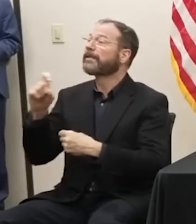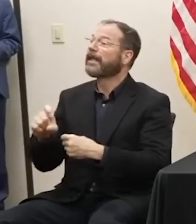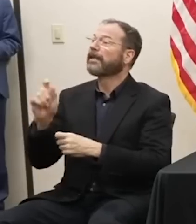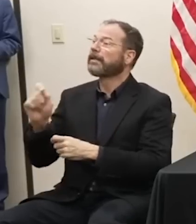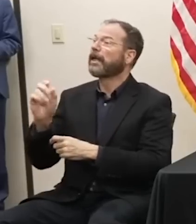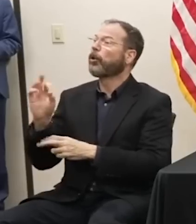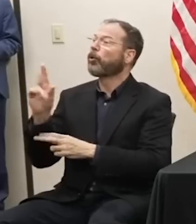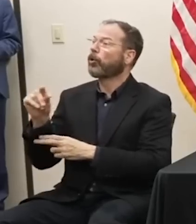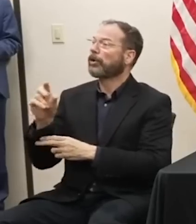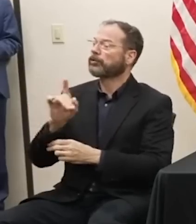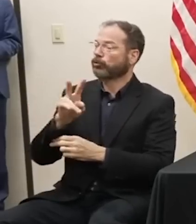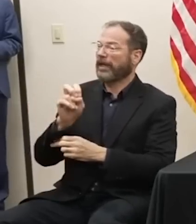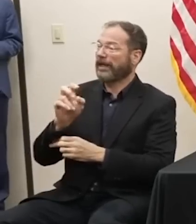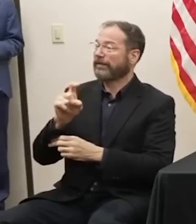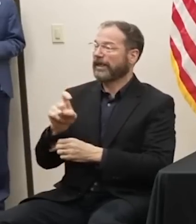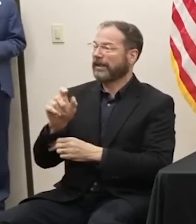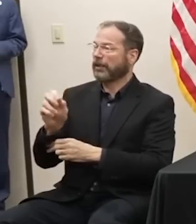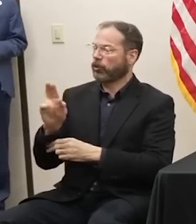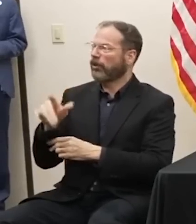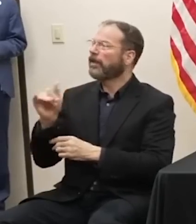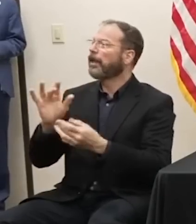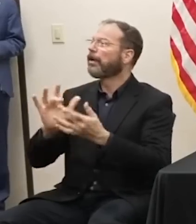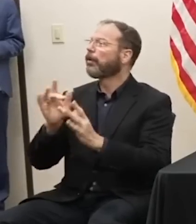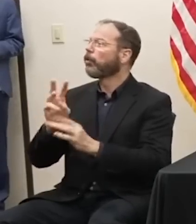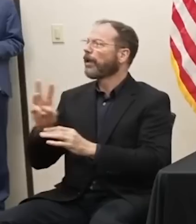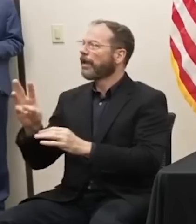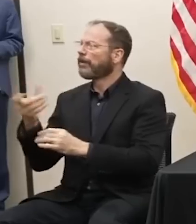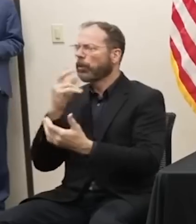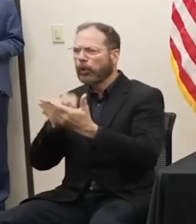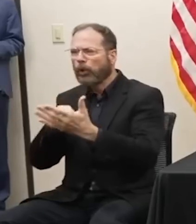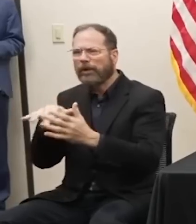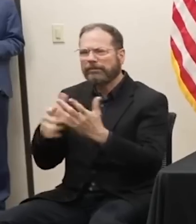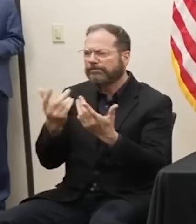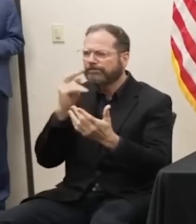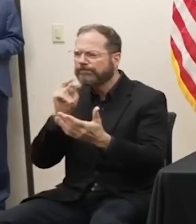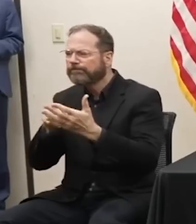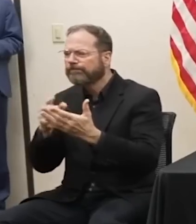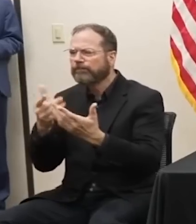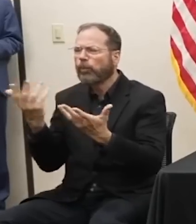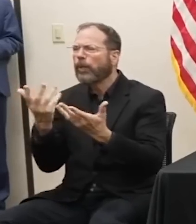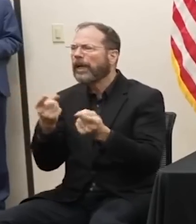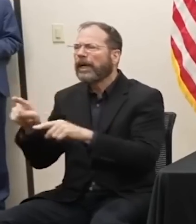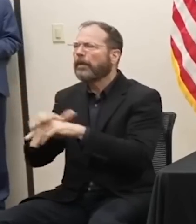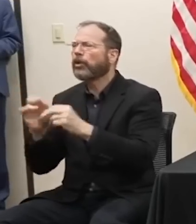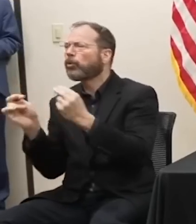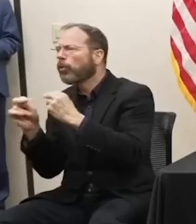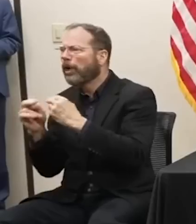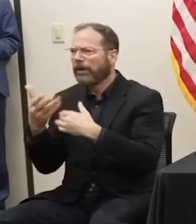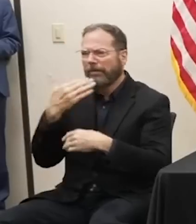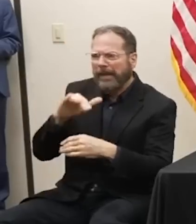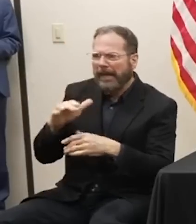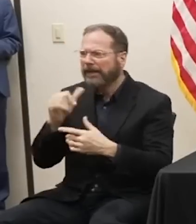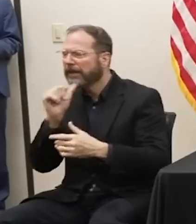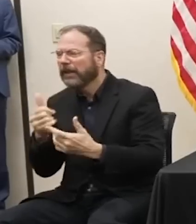drivetexas.org is a website location that you can go to learn about weather conditions on roadways as well